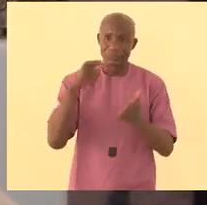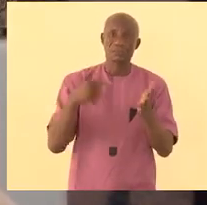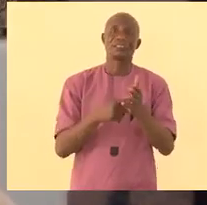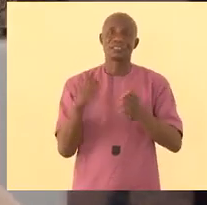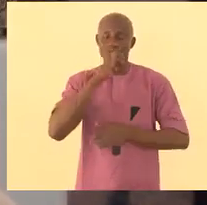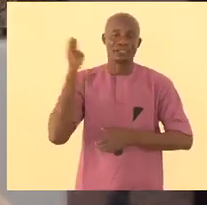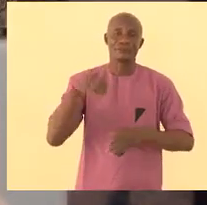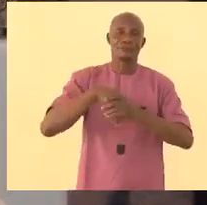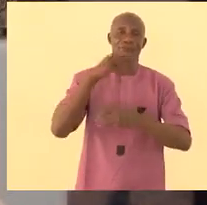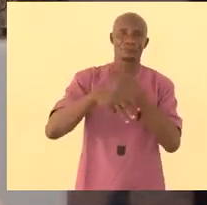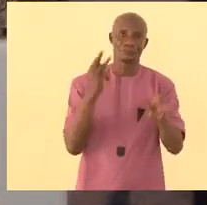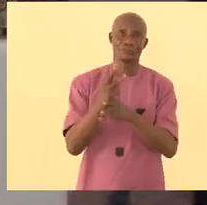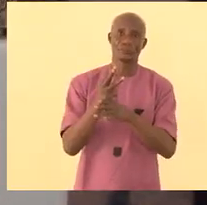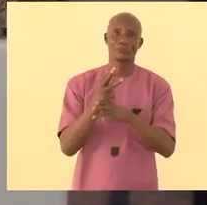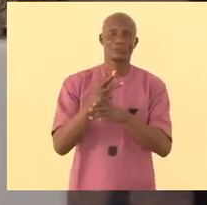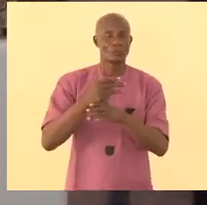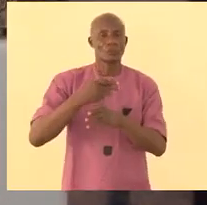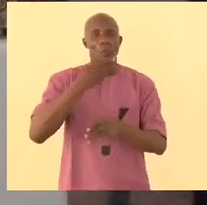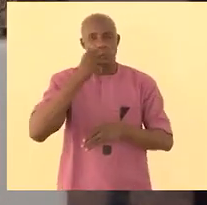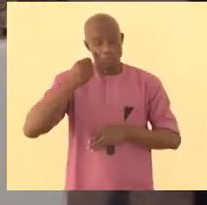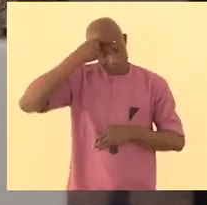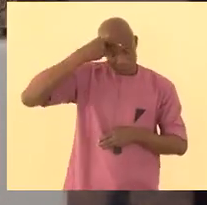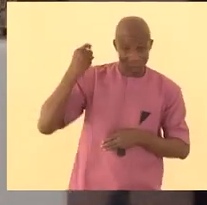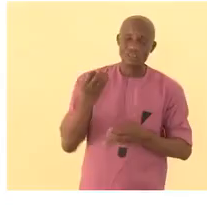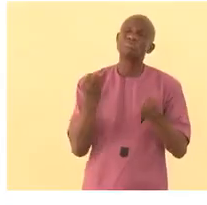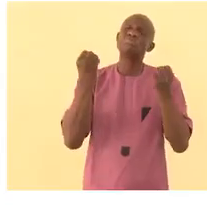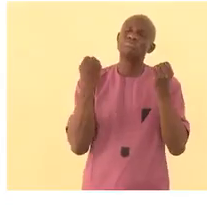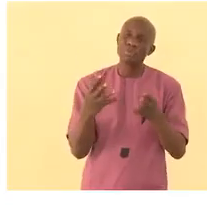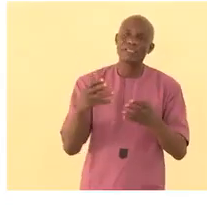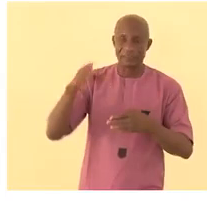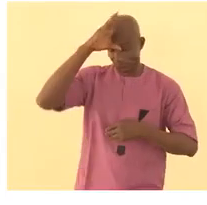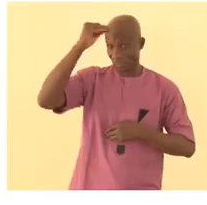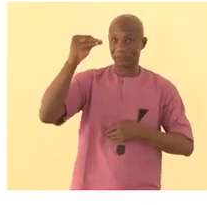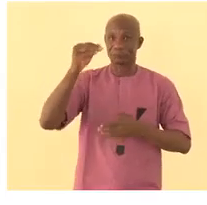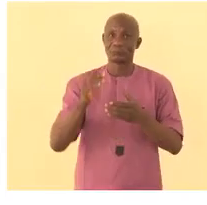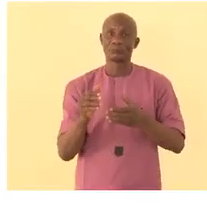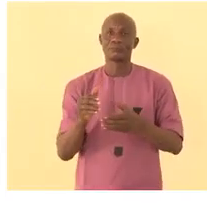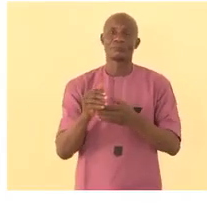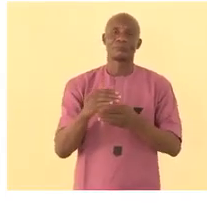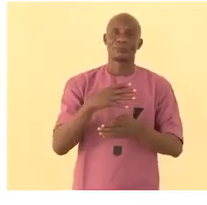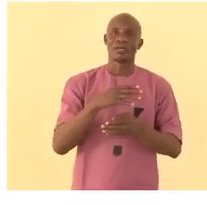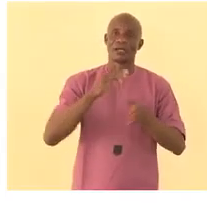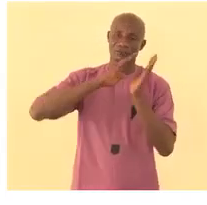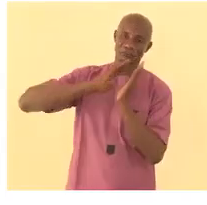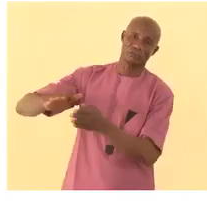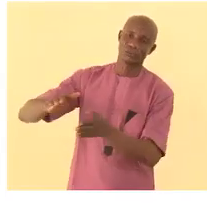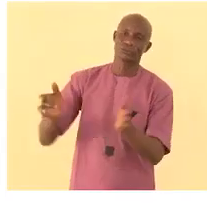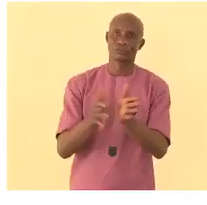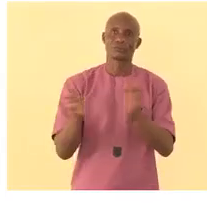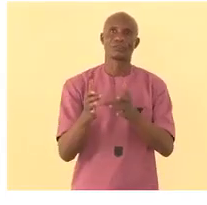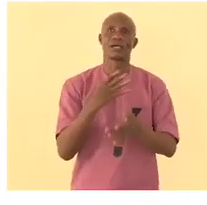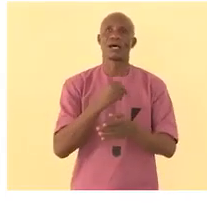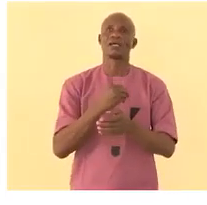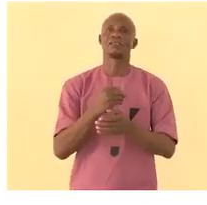manifold evils in the world were due to the fact that majority of men had thrust Jesus Christ and his